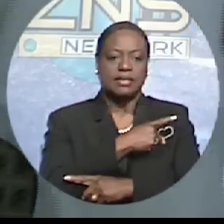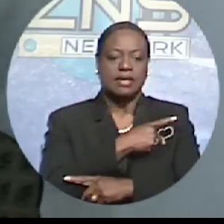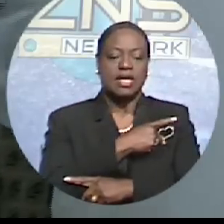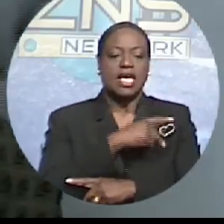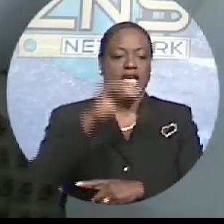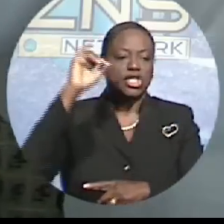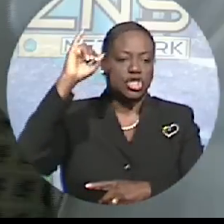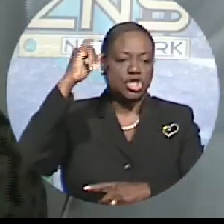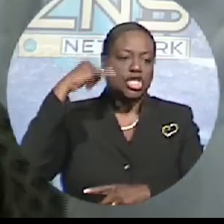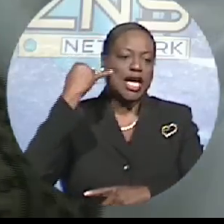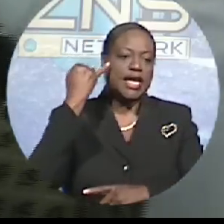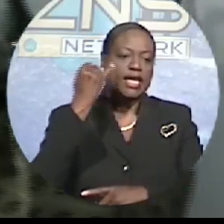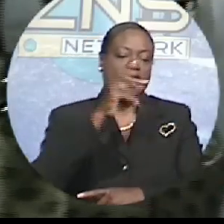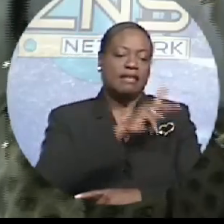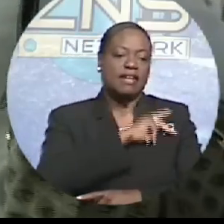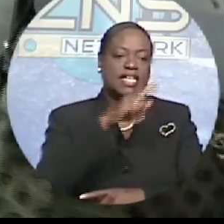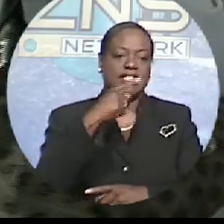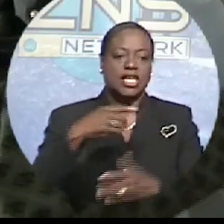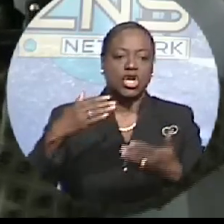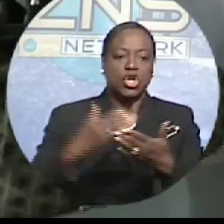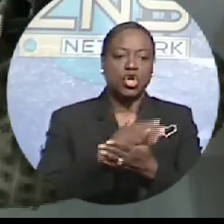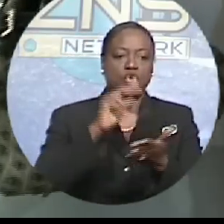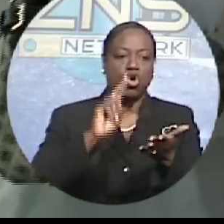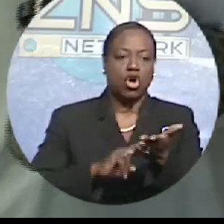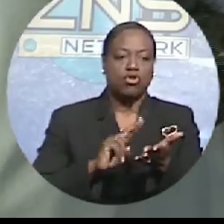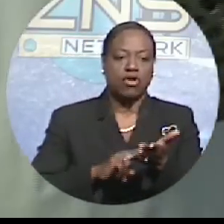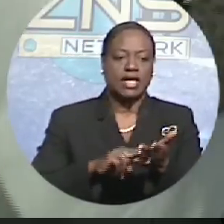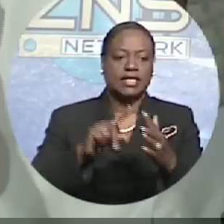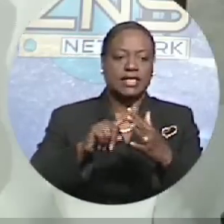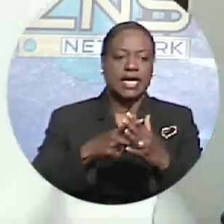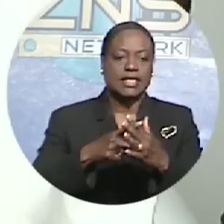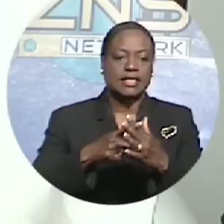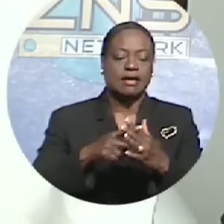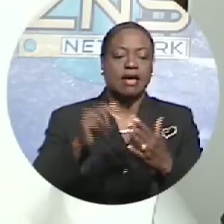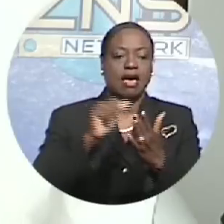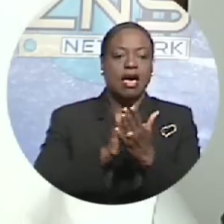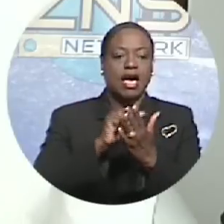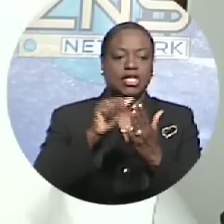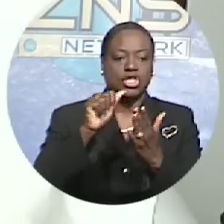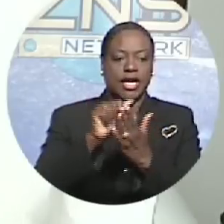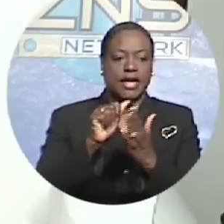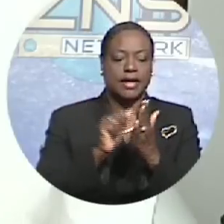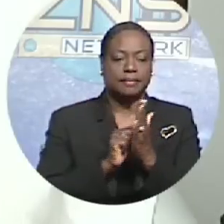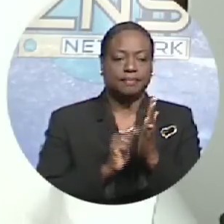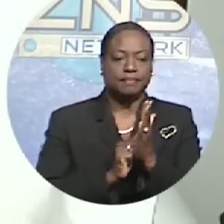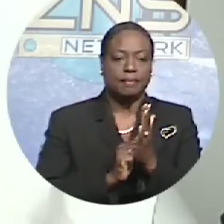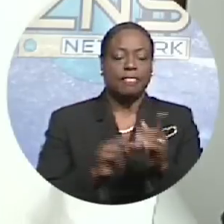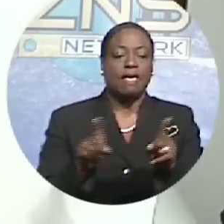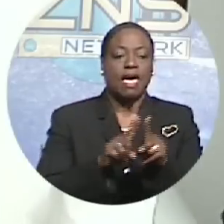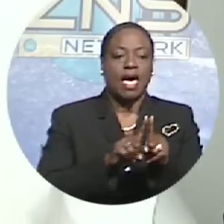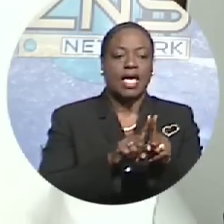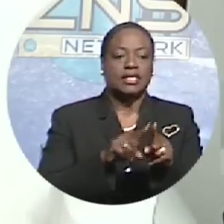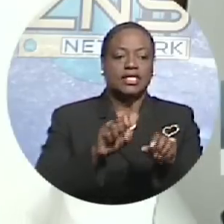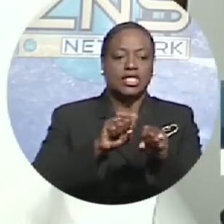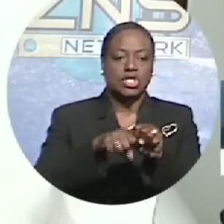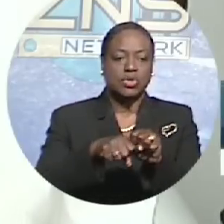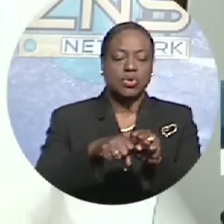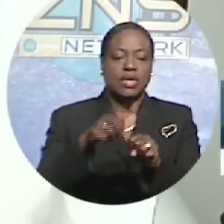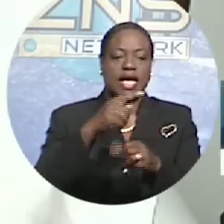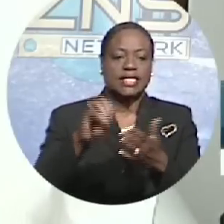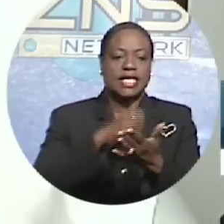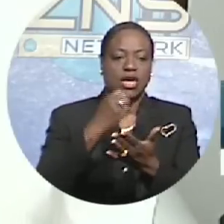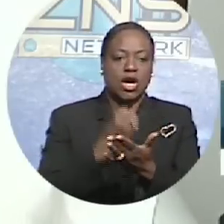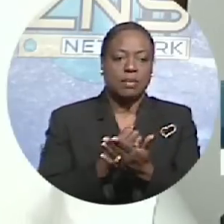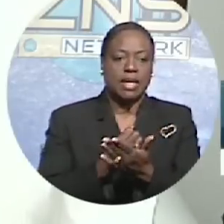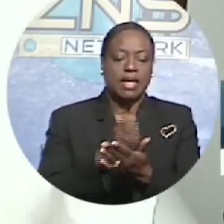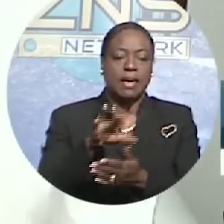new contract tops her agenda. As soon as the economy picks up, we can